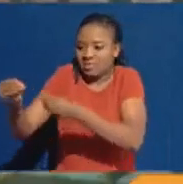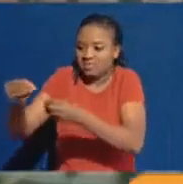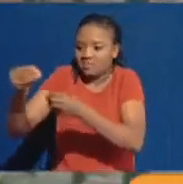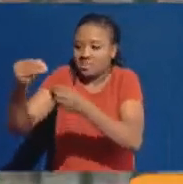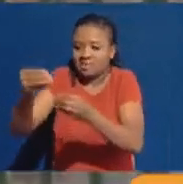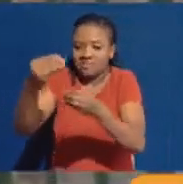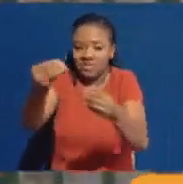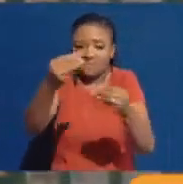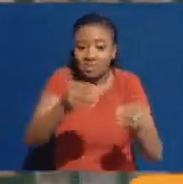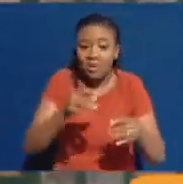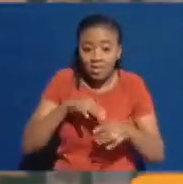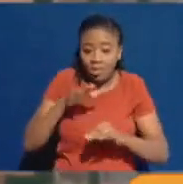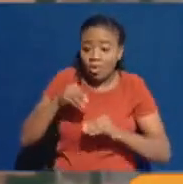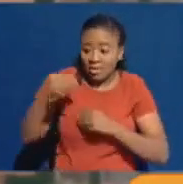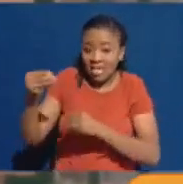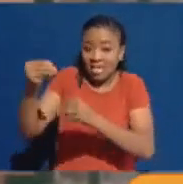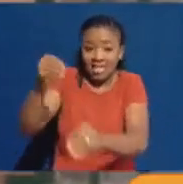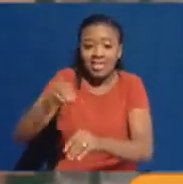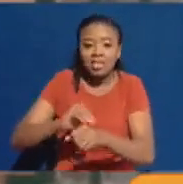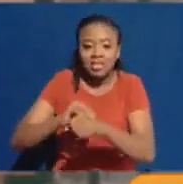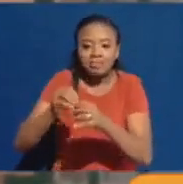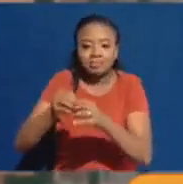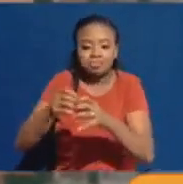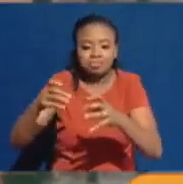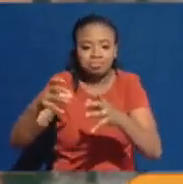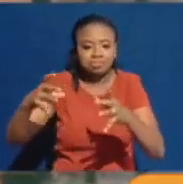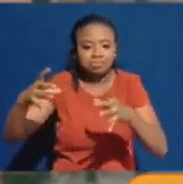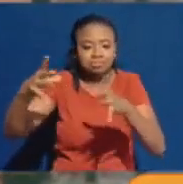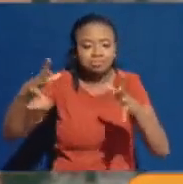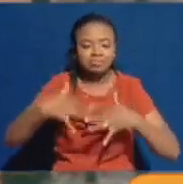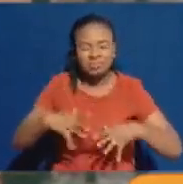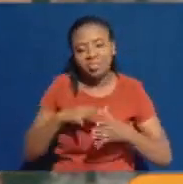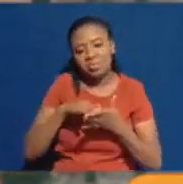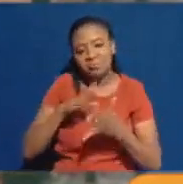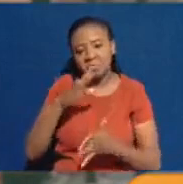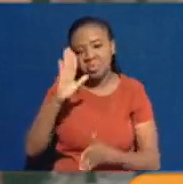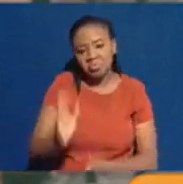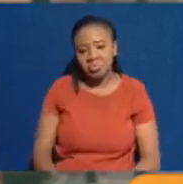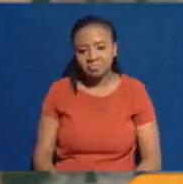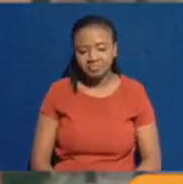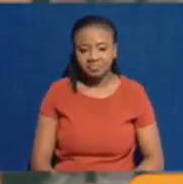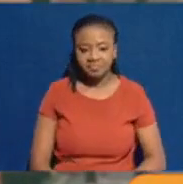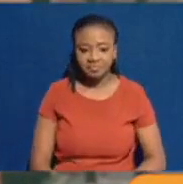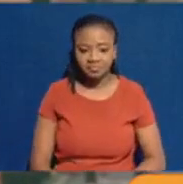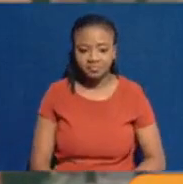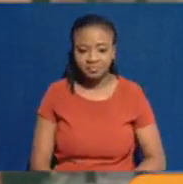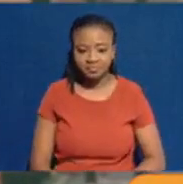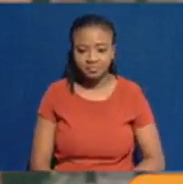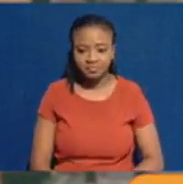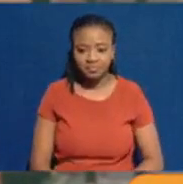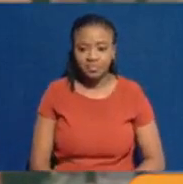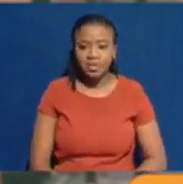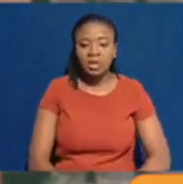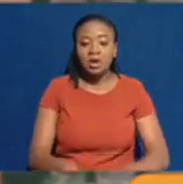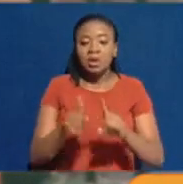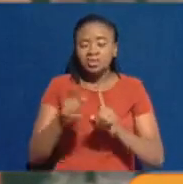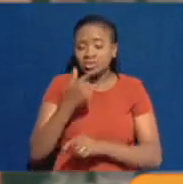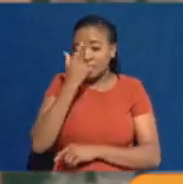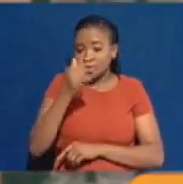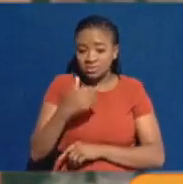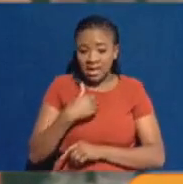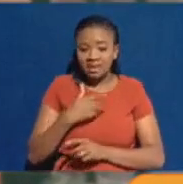And the more you infect, the more geometric it goes. You infect one people, that person infects two, that two infects four. It goes like that. So because there is movement, there will